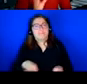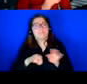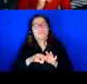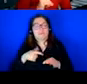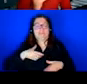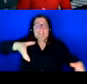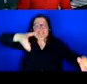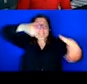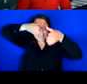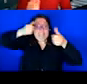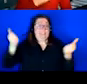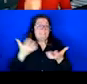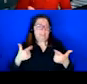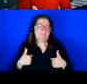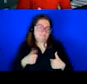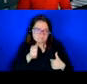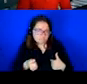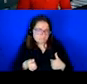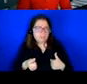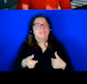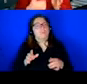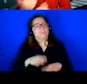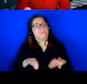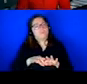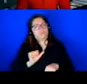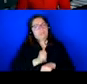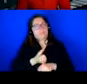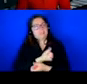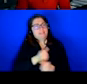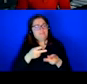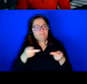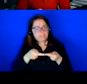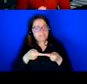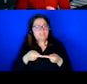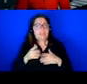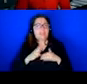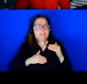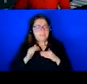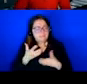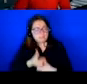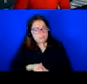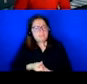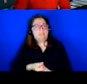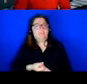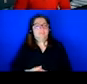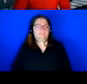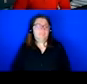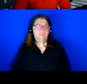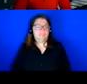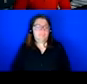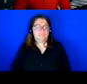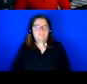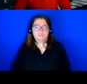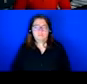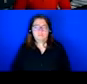doing that. So set some safe spaces and build some trust so that you can have honest conversations about issues that might come up as well. So, you